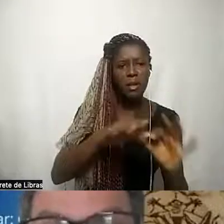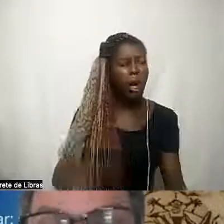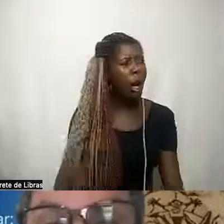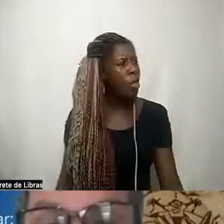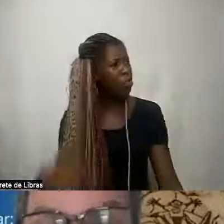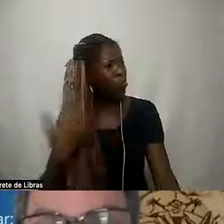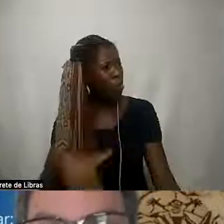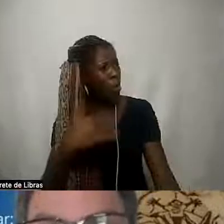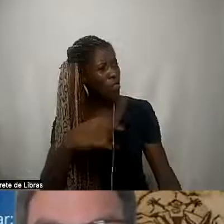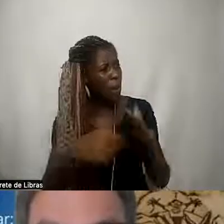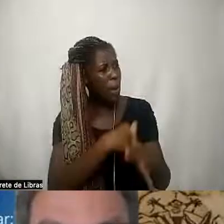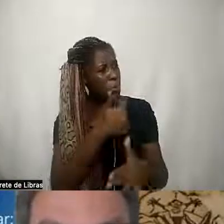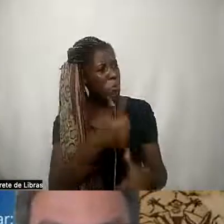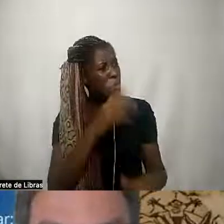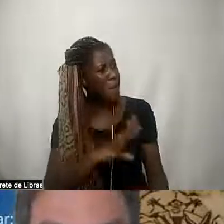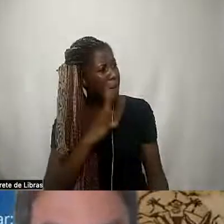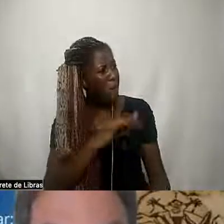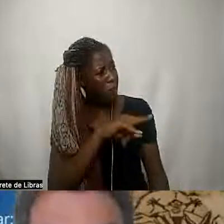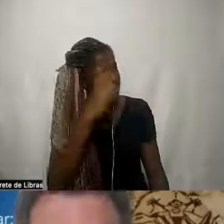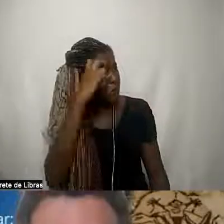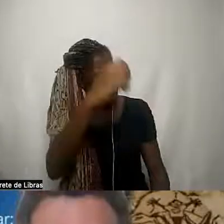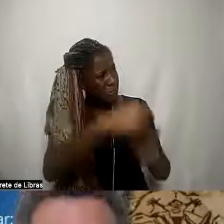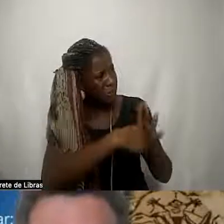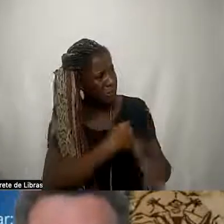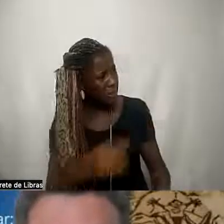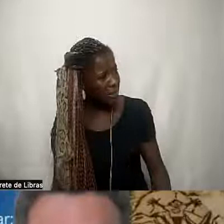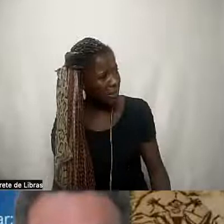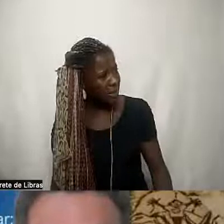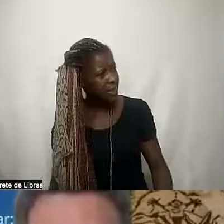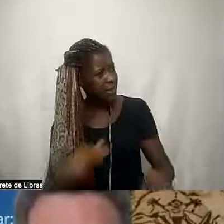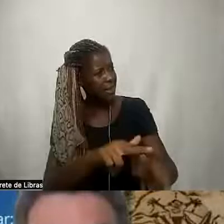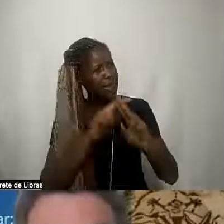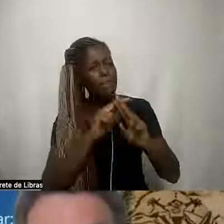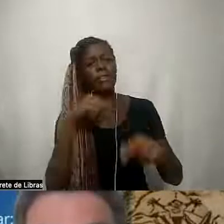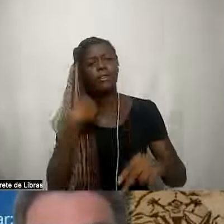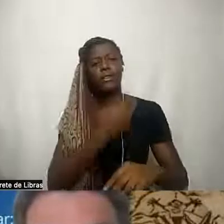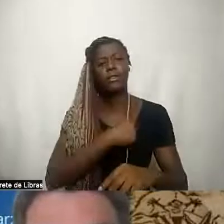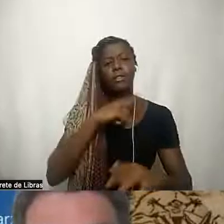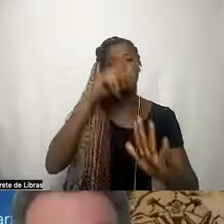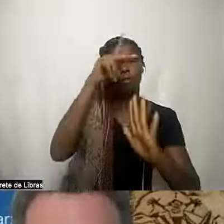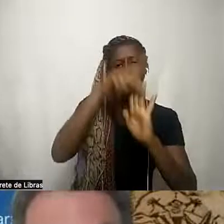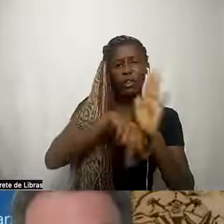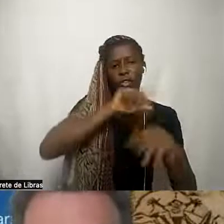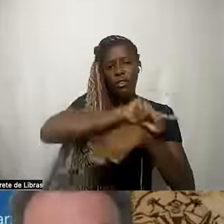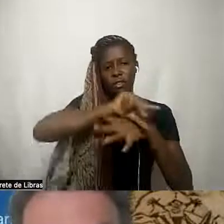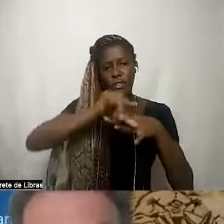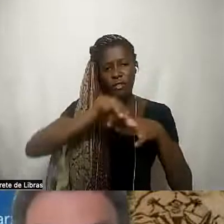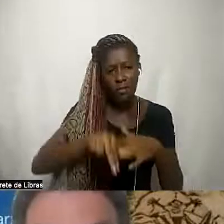Are the projects of the Biomar network, are they integrated? Oh, that's the essence of our project.